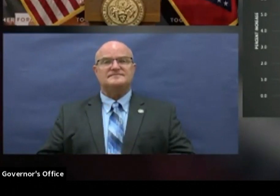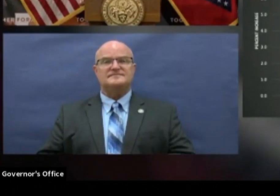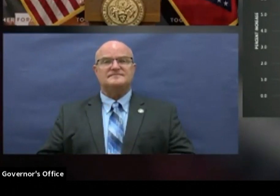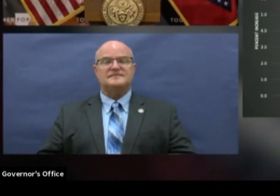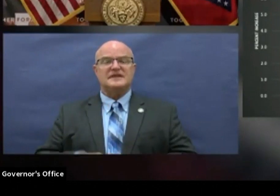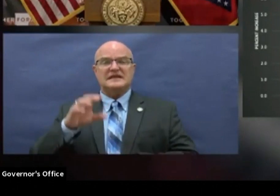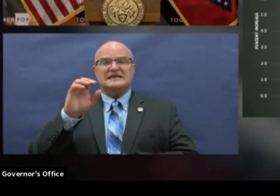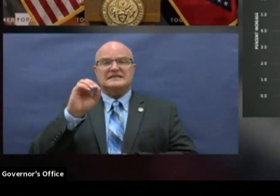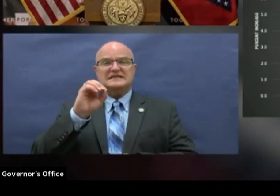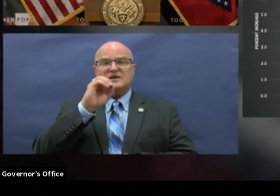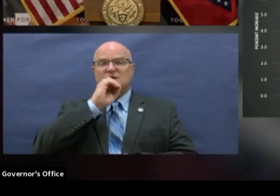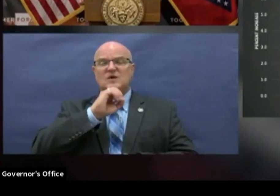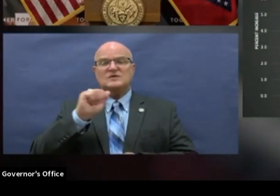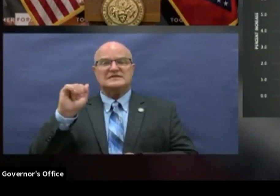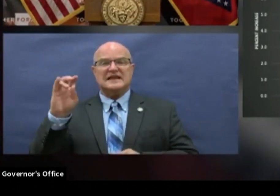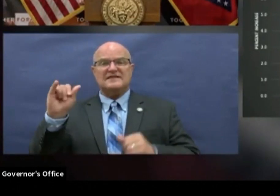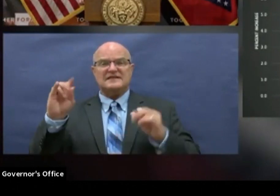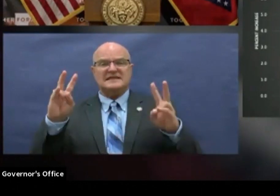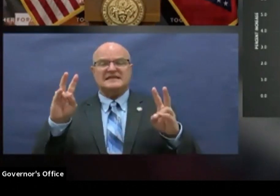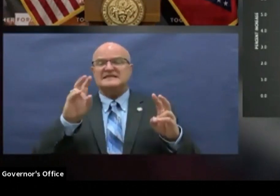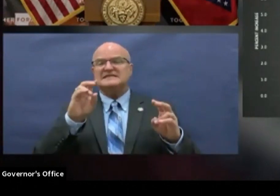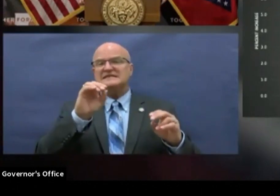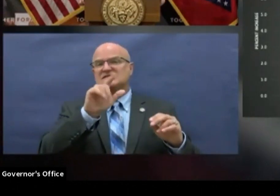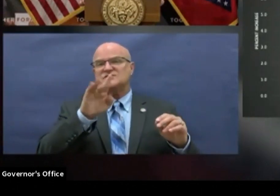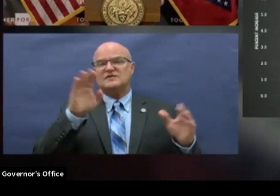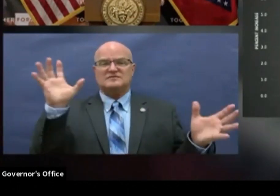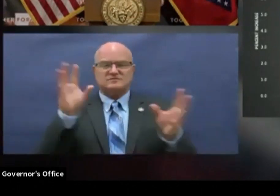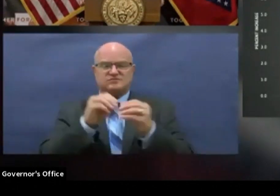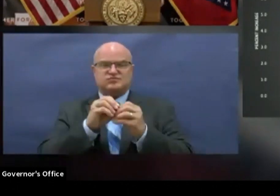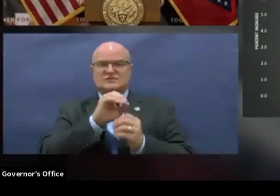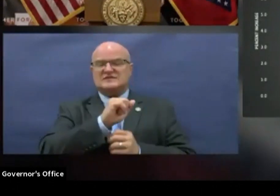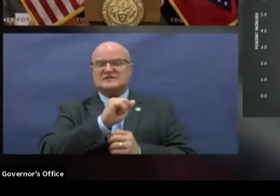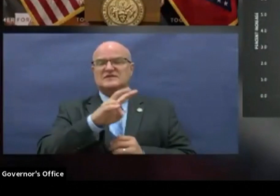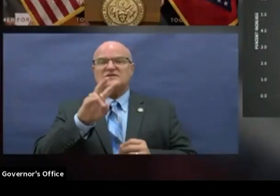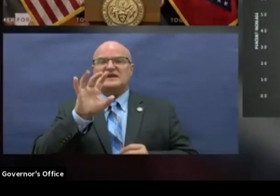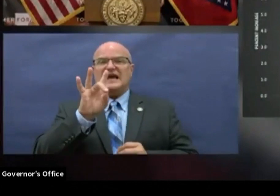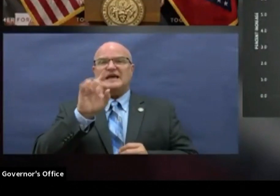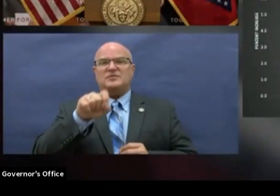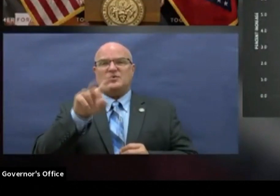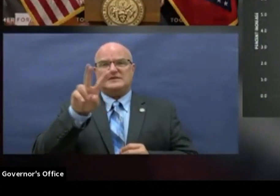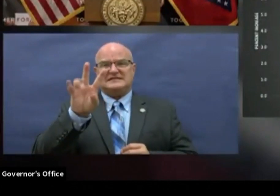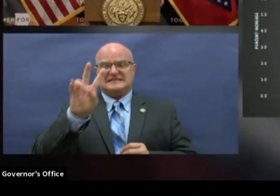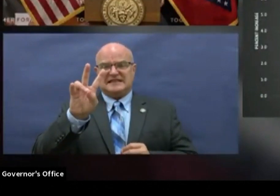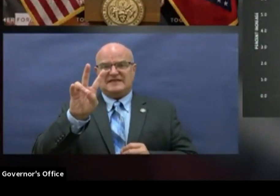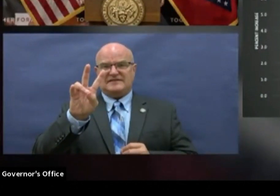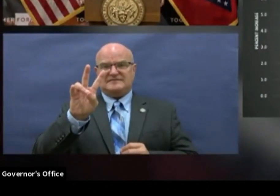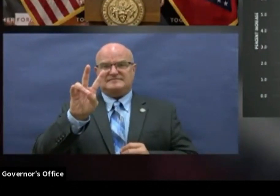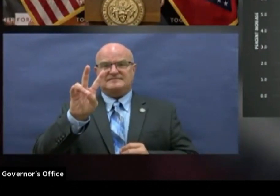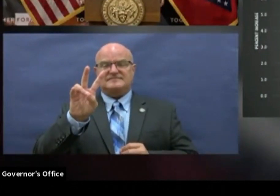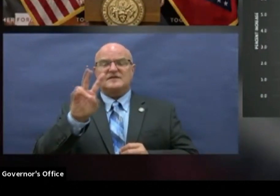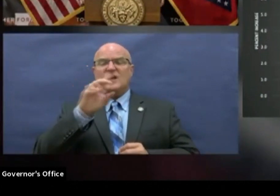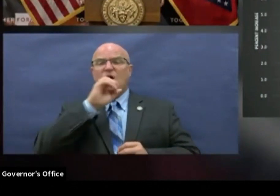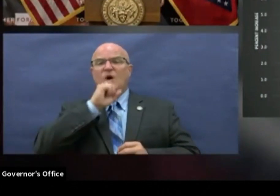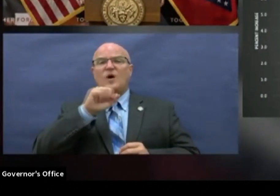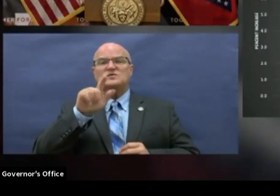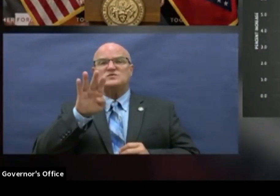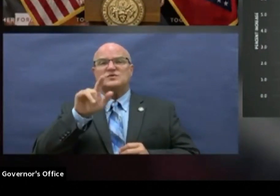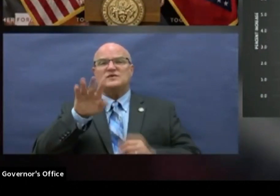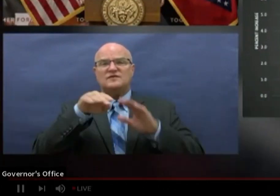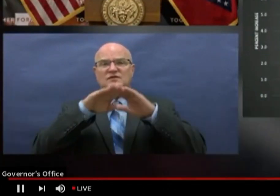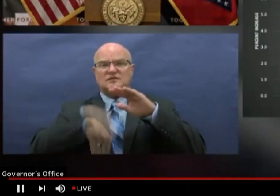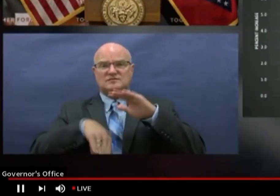It's 0 to 17 and 0 to 24. If you combine those two, that's 8.7 under age